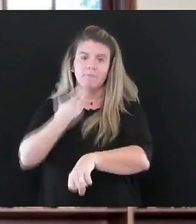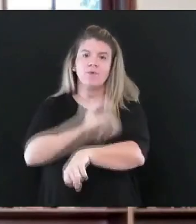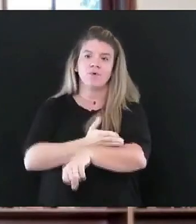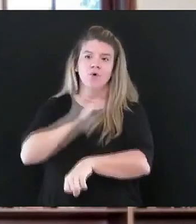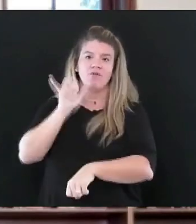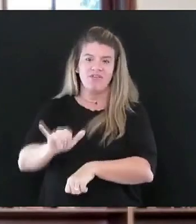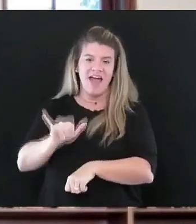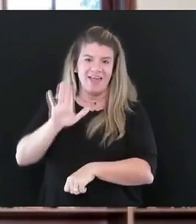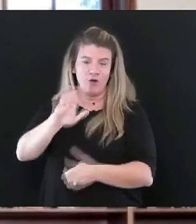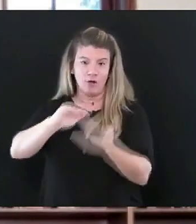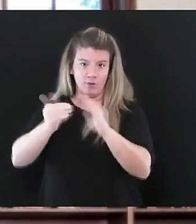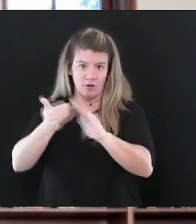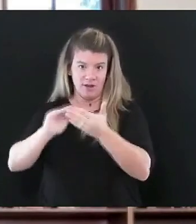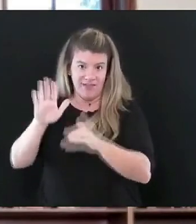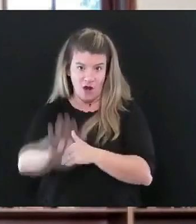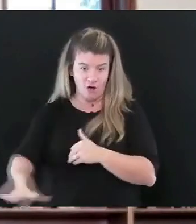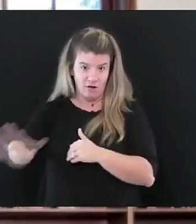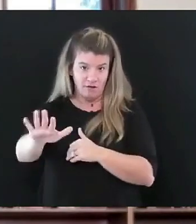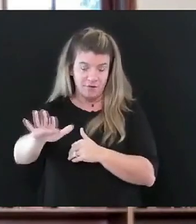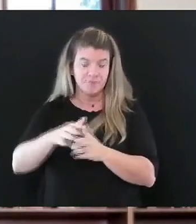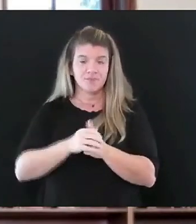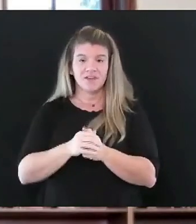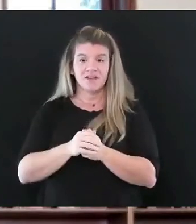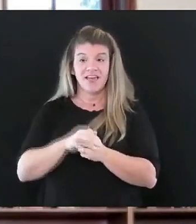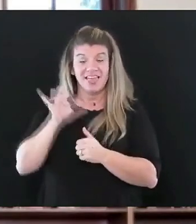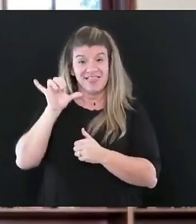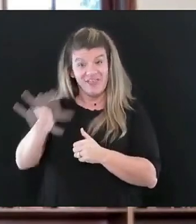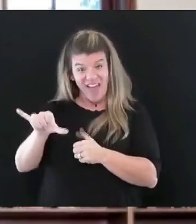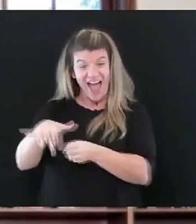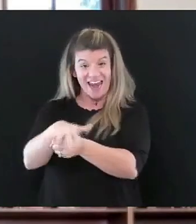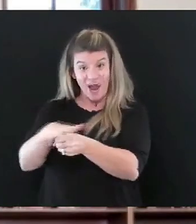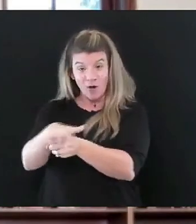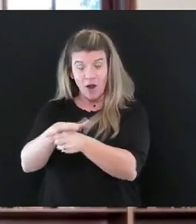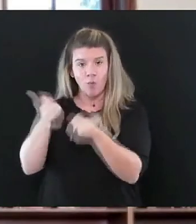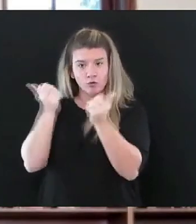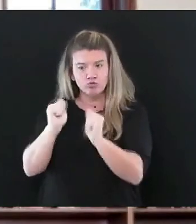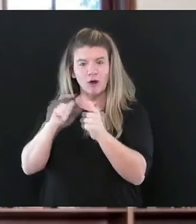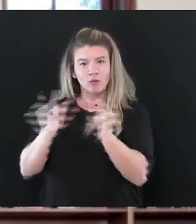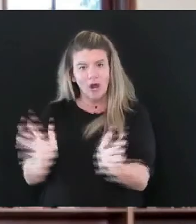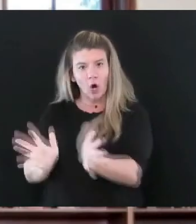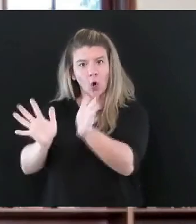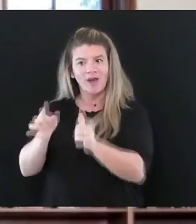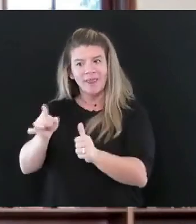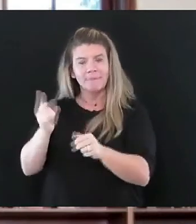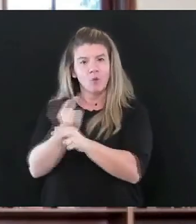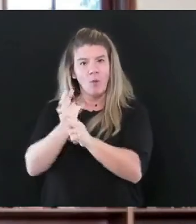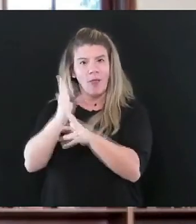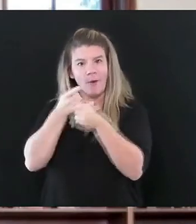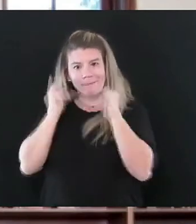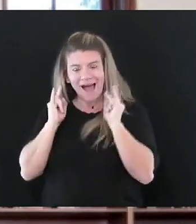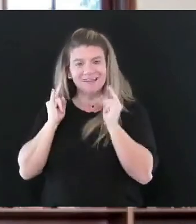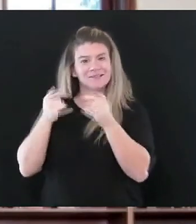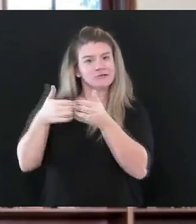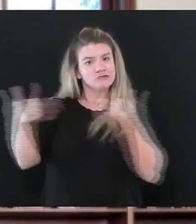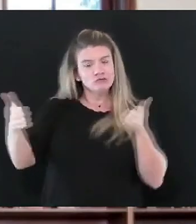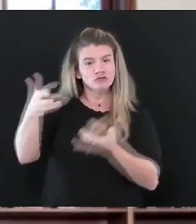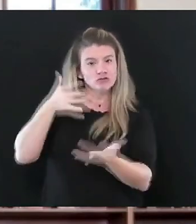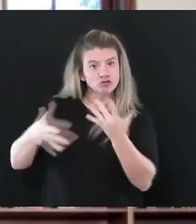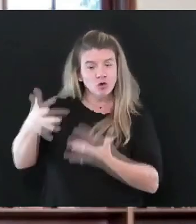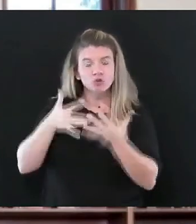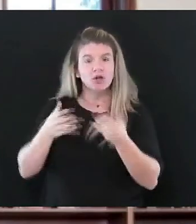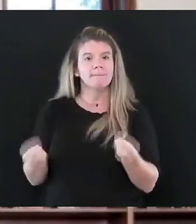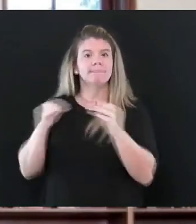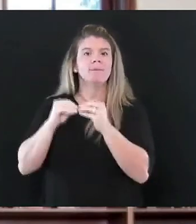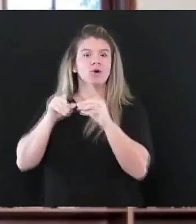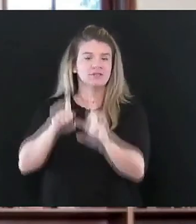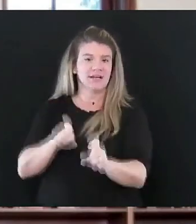lot of the community there. So that area there, we're trying to encourage mask use and social distancing. A lot of testing